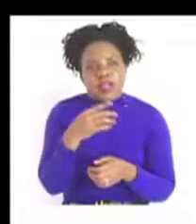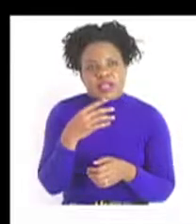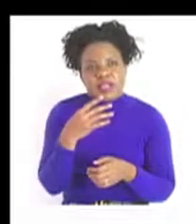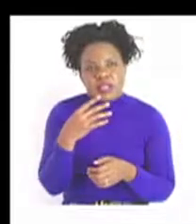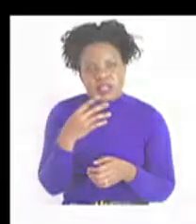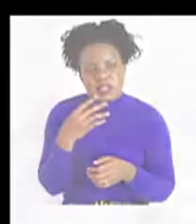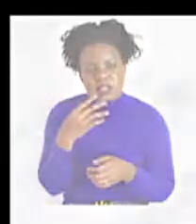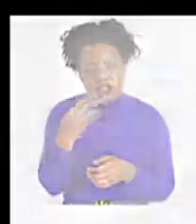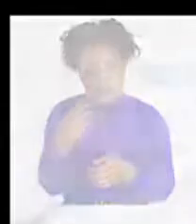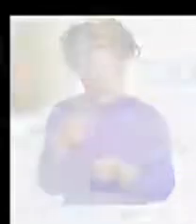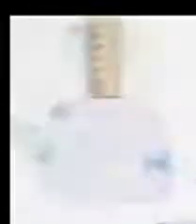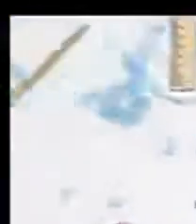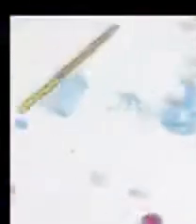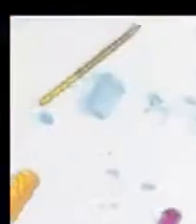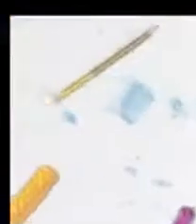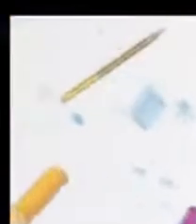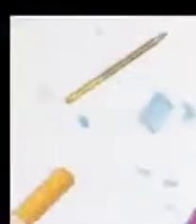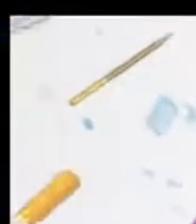your own.